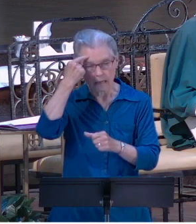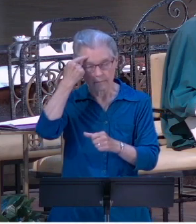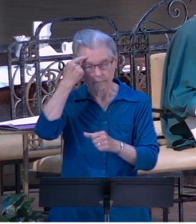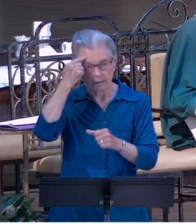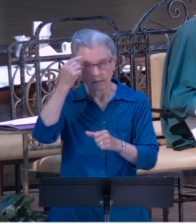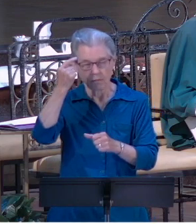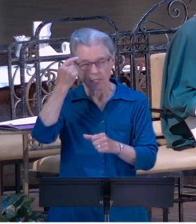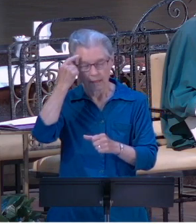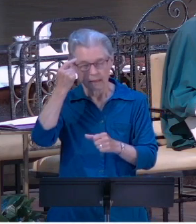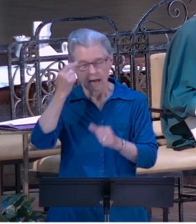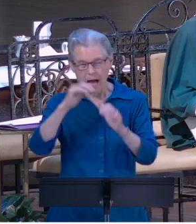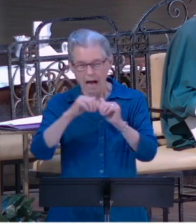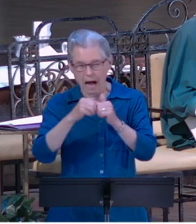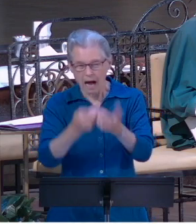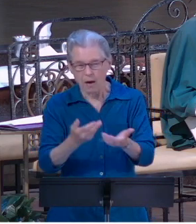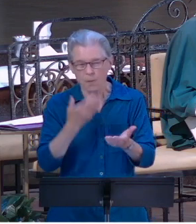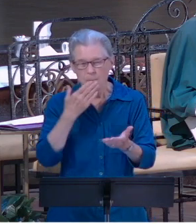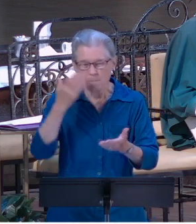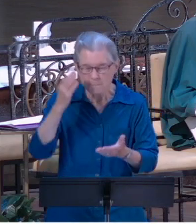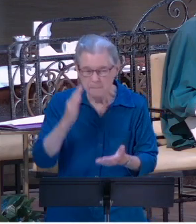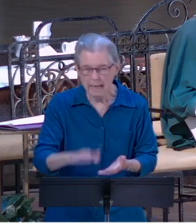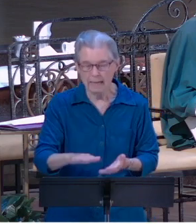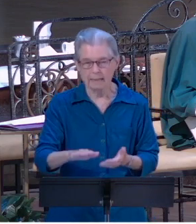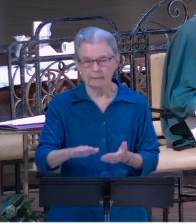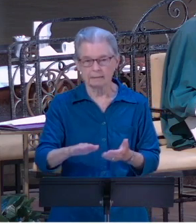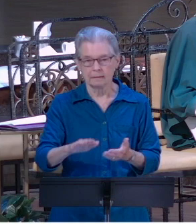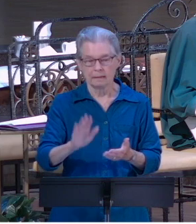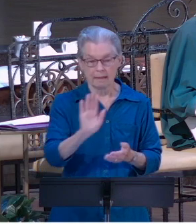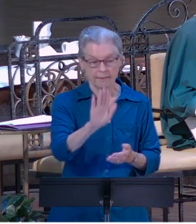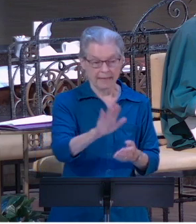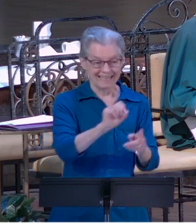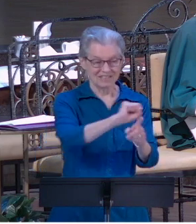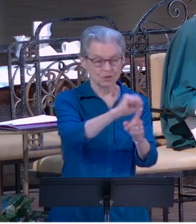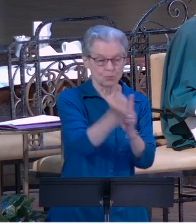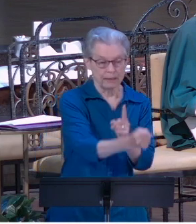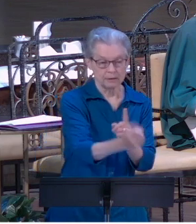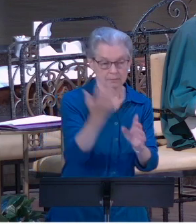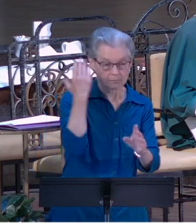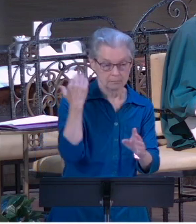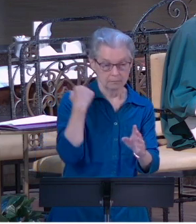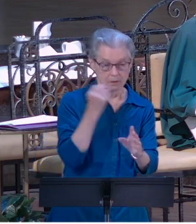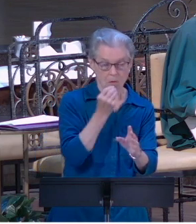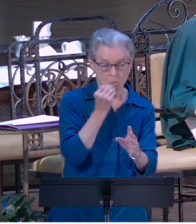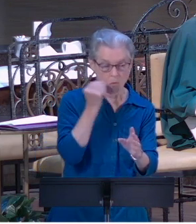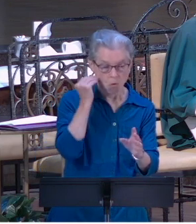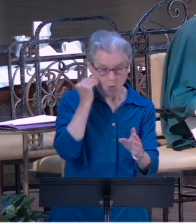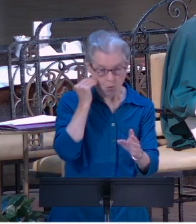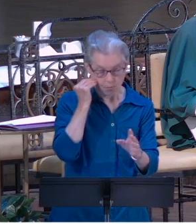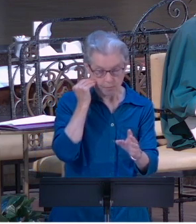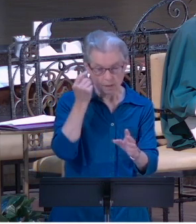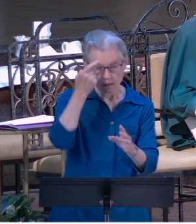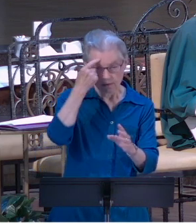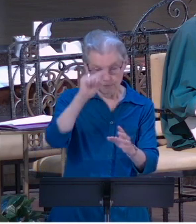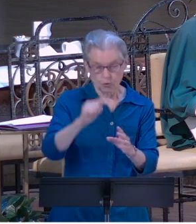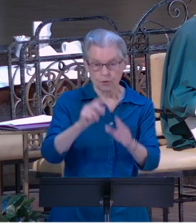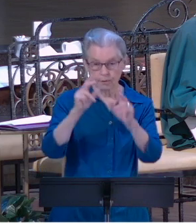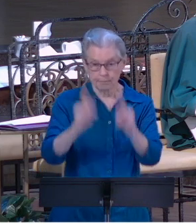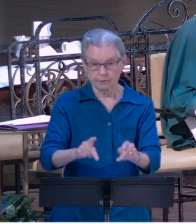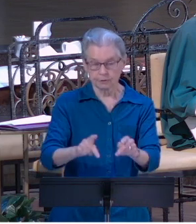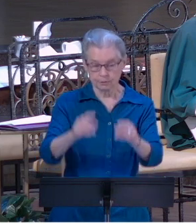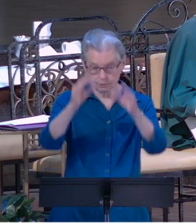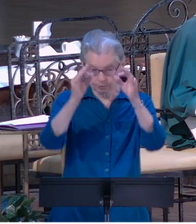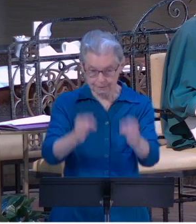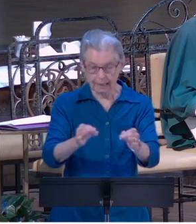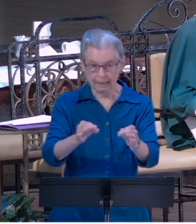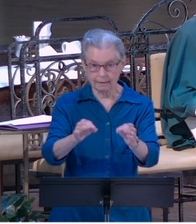just how bad someone's situation would have to be to make a choice